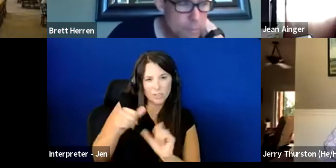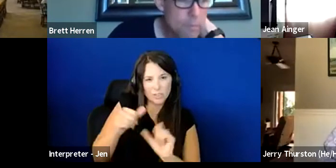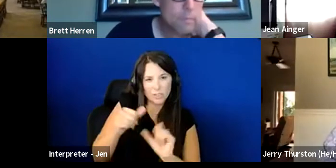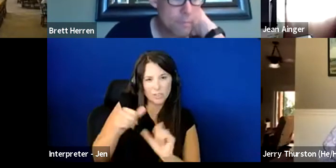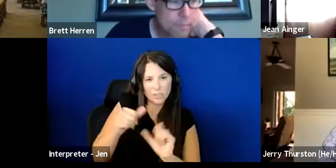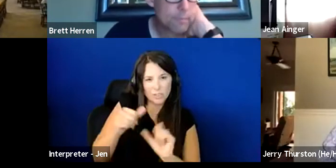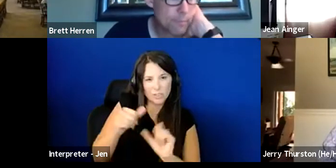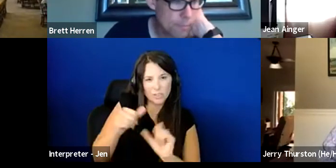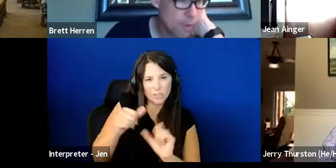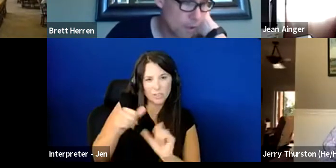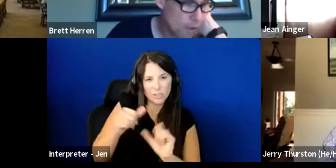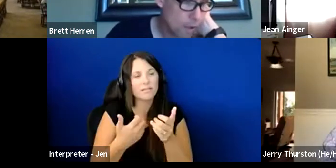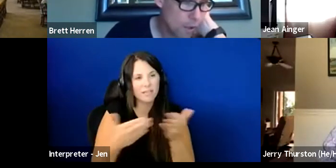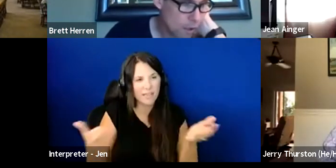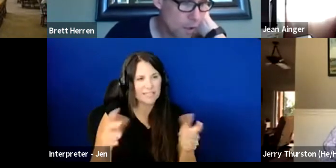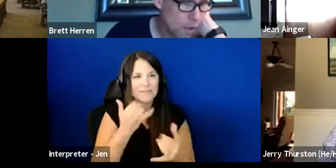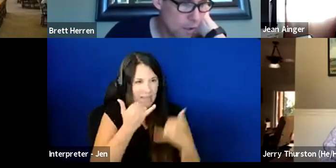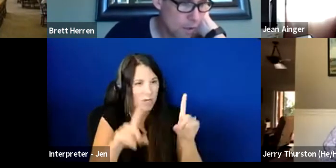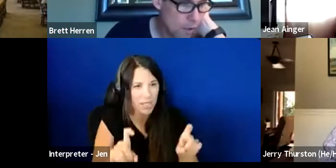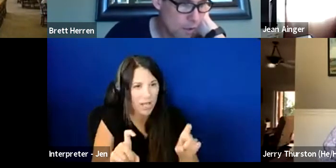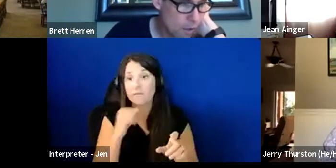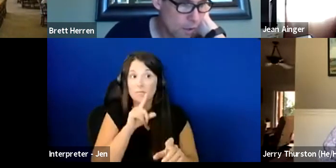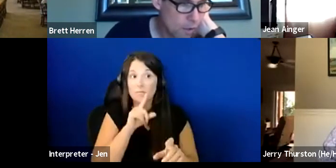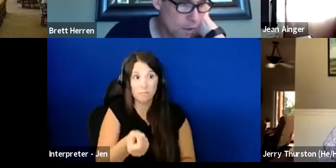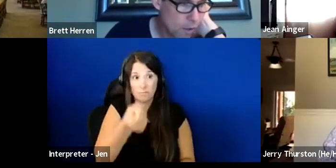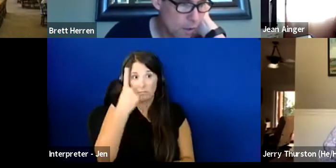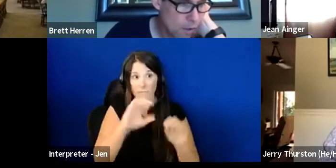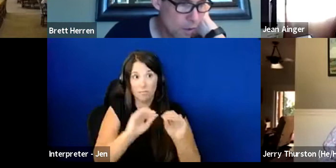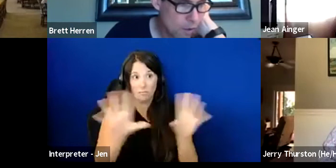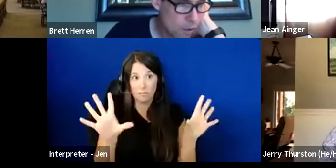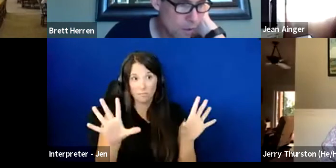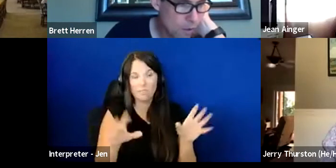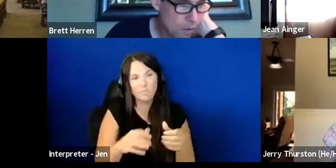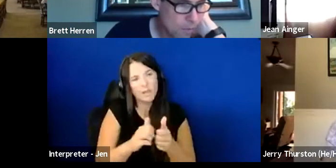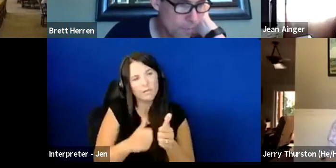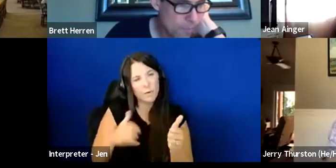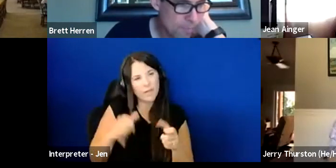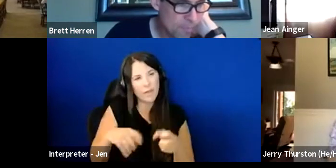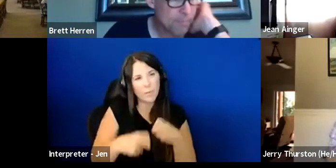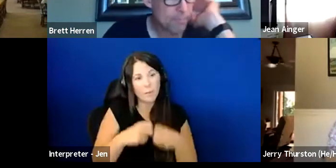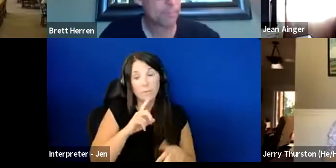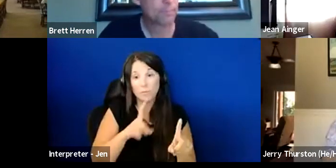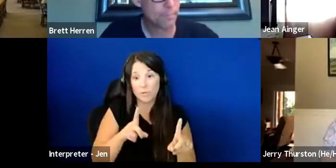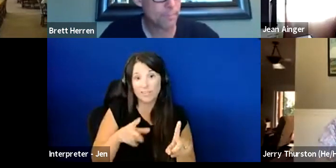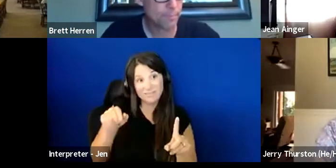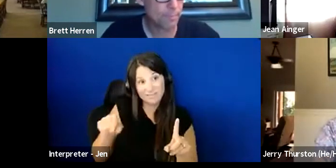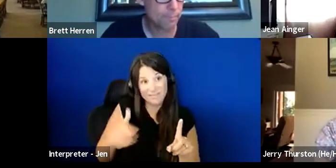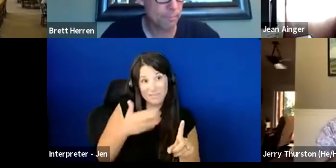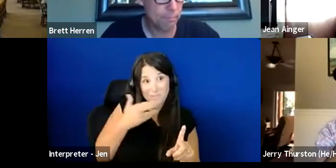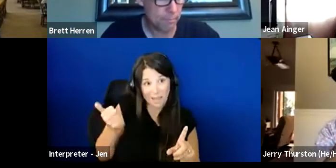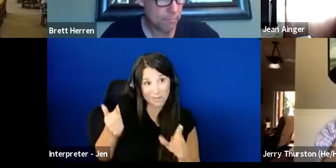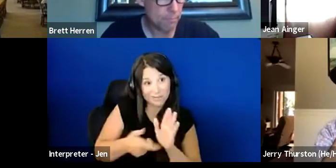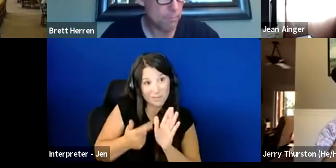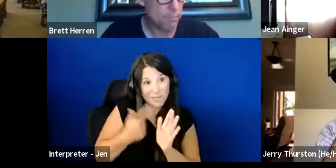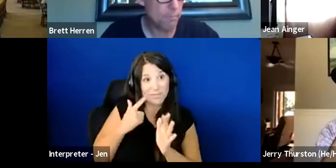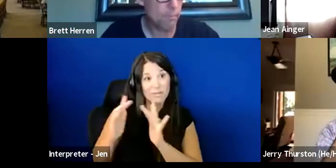exam time when they don't have full understanding. And in a way, it's actually almost better in the online format because